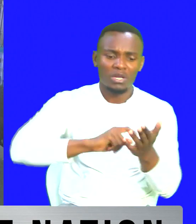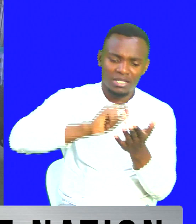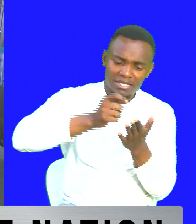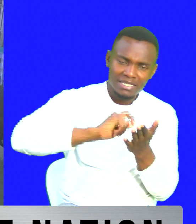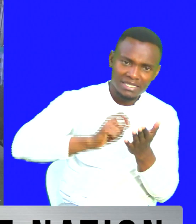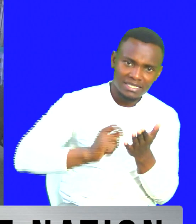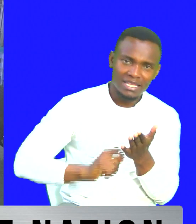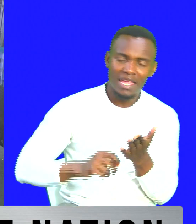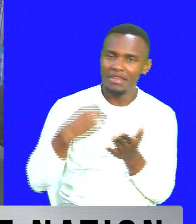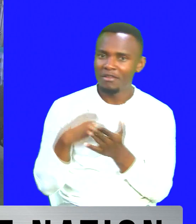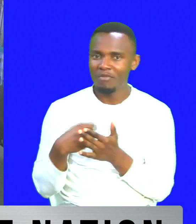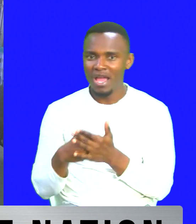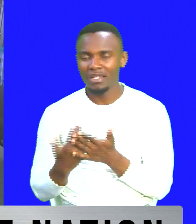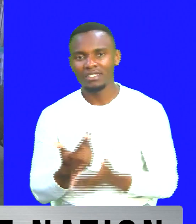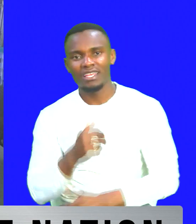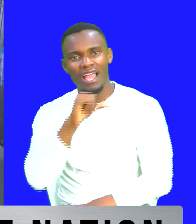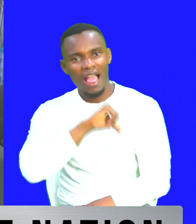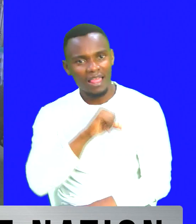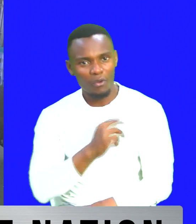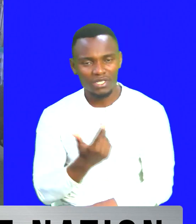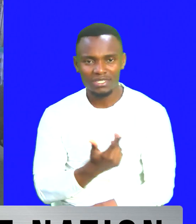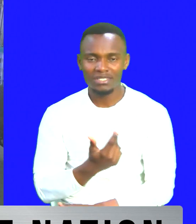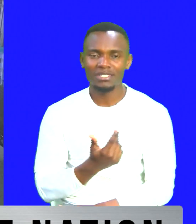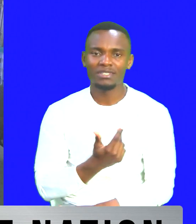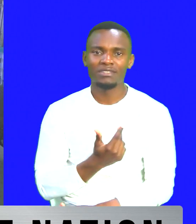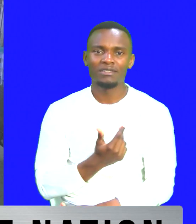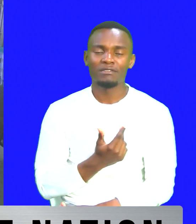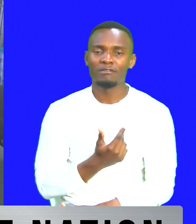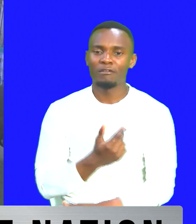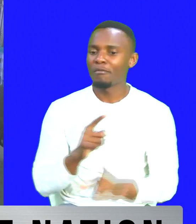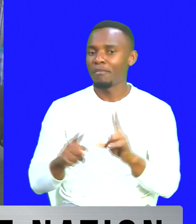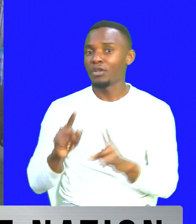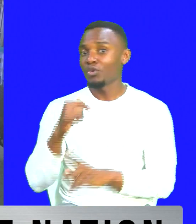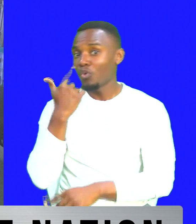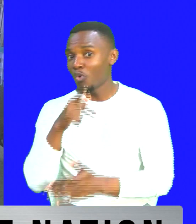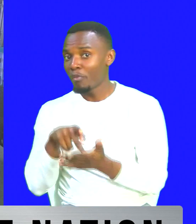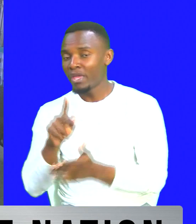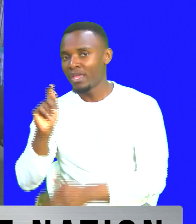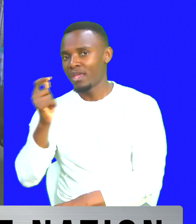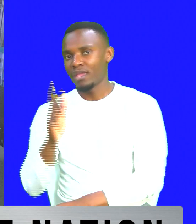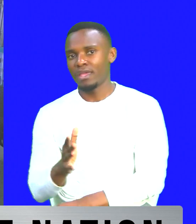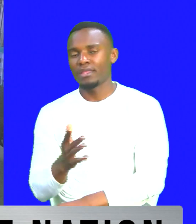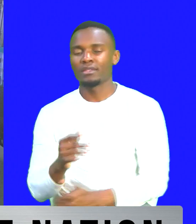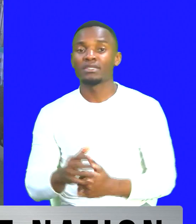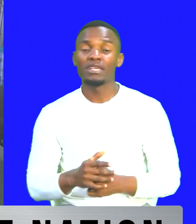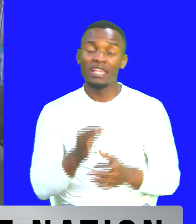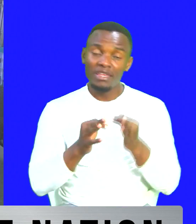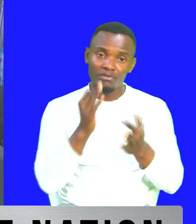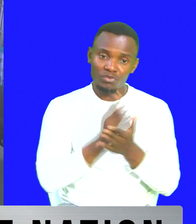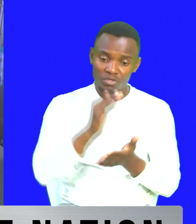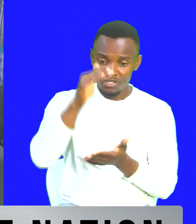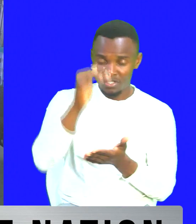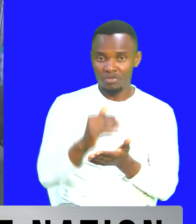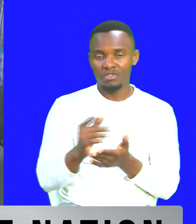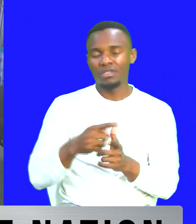sitting, benchmarking allowance, and it's at the expense of Kenya. If that was listened to and it was cut down,